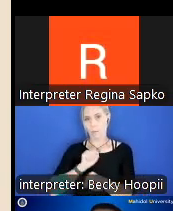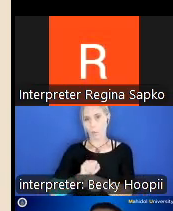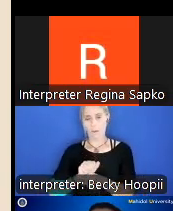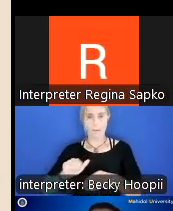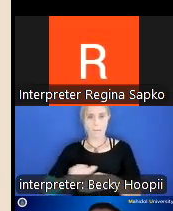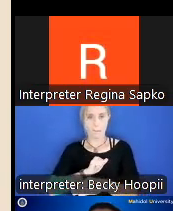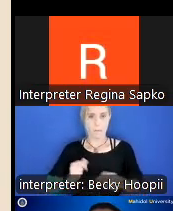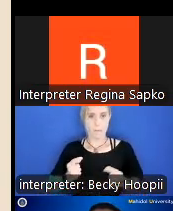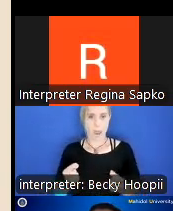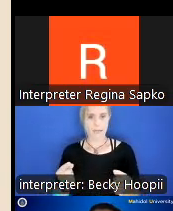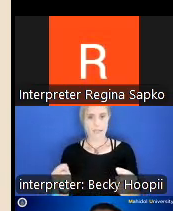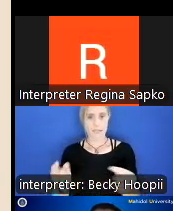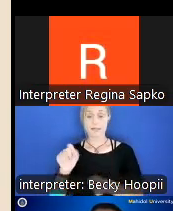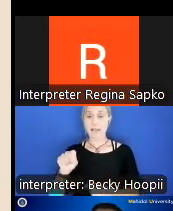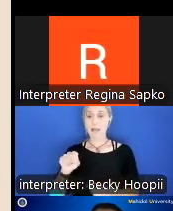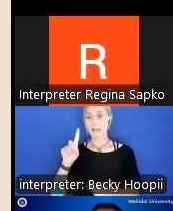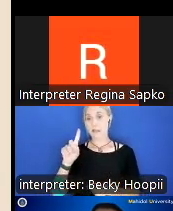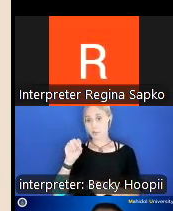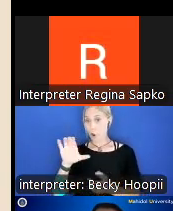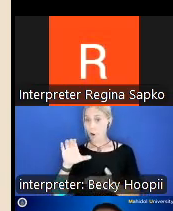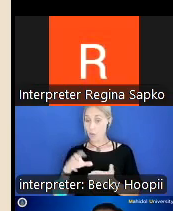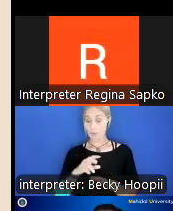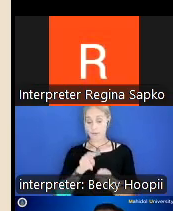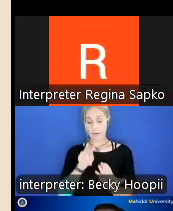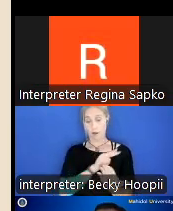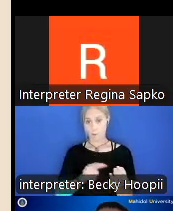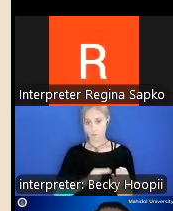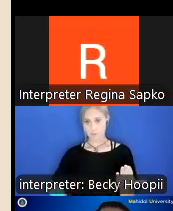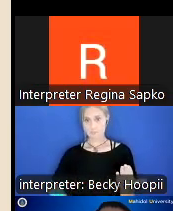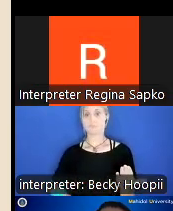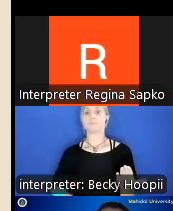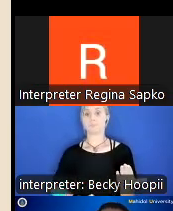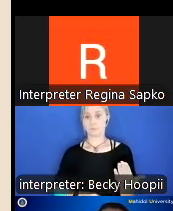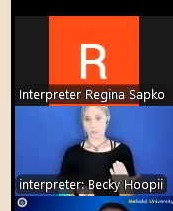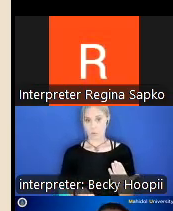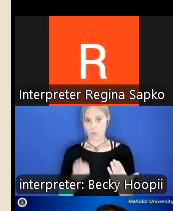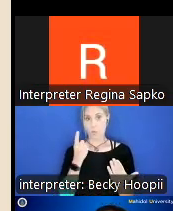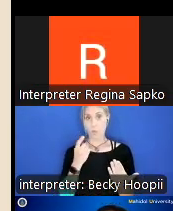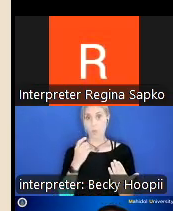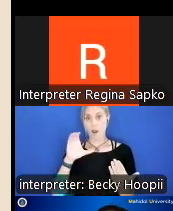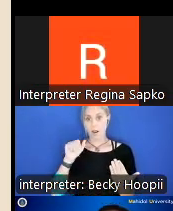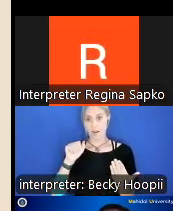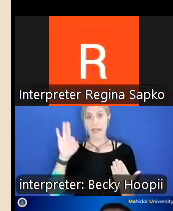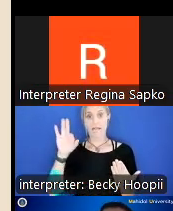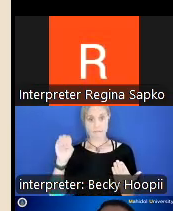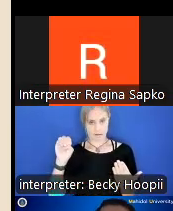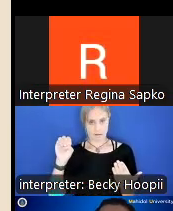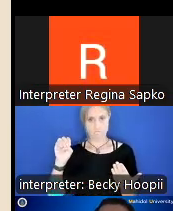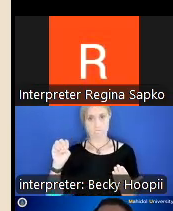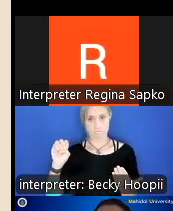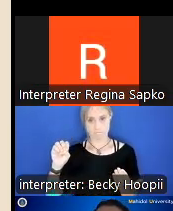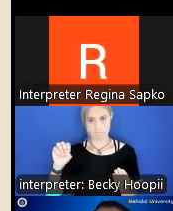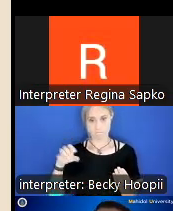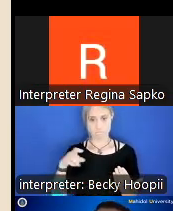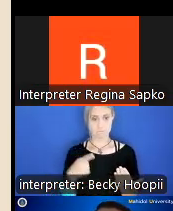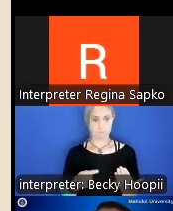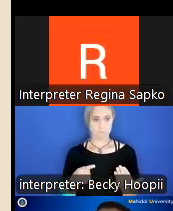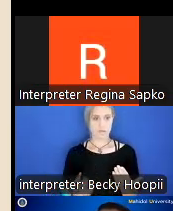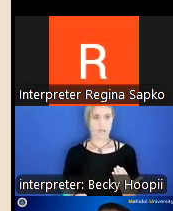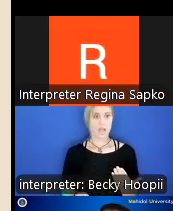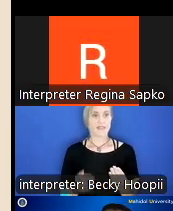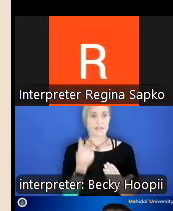the document show Jimsu Cafe. That means is one of social